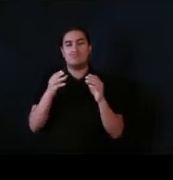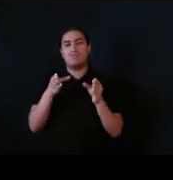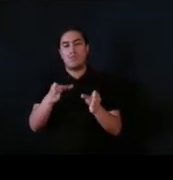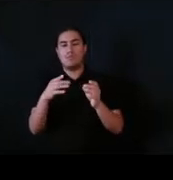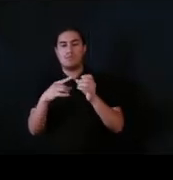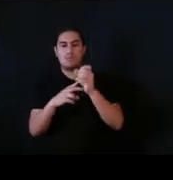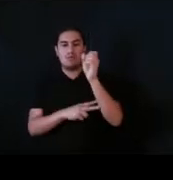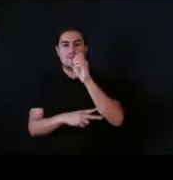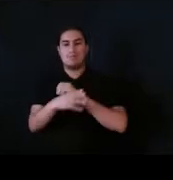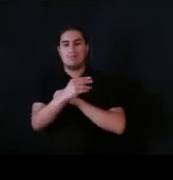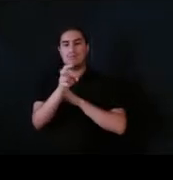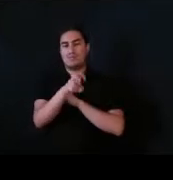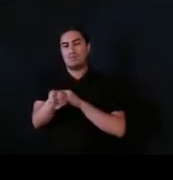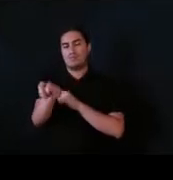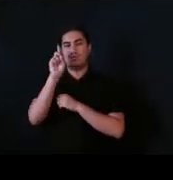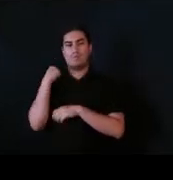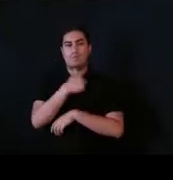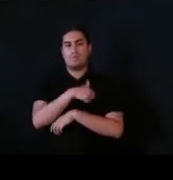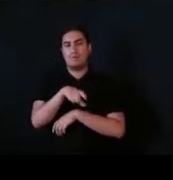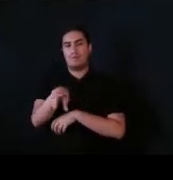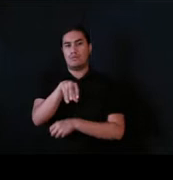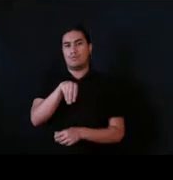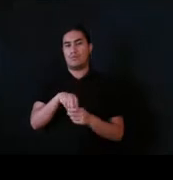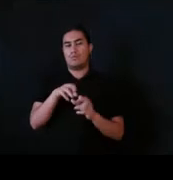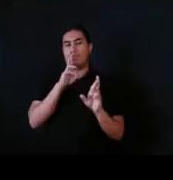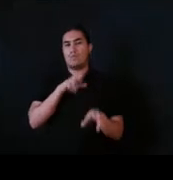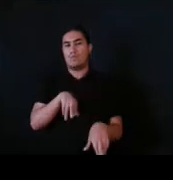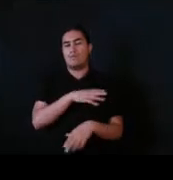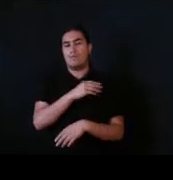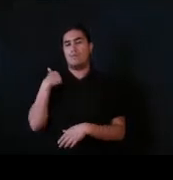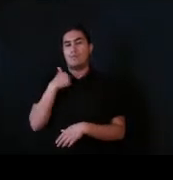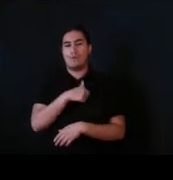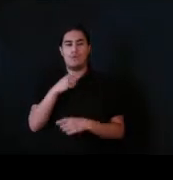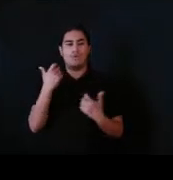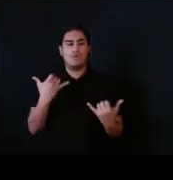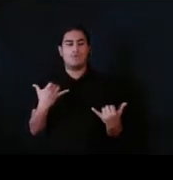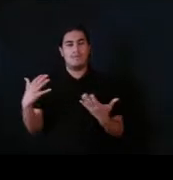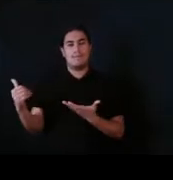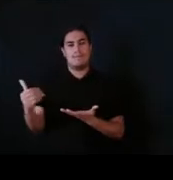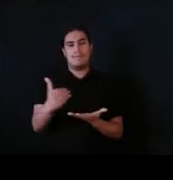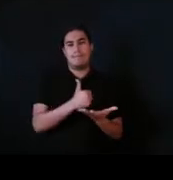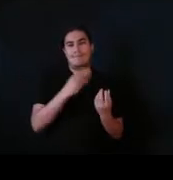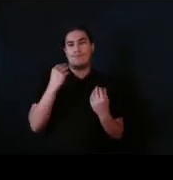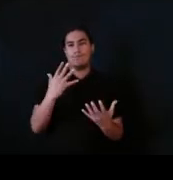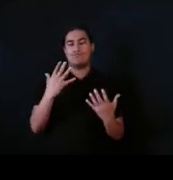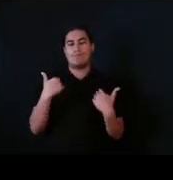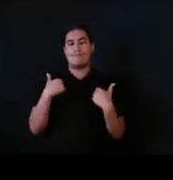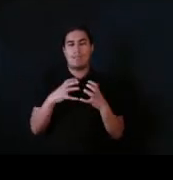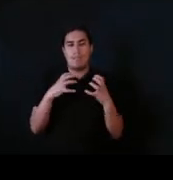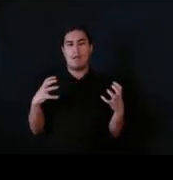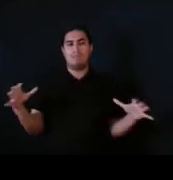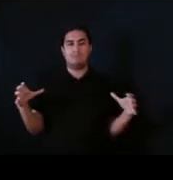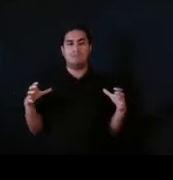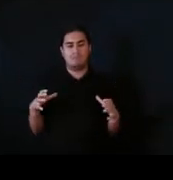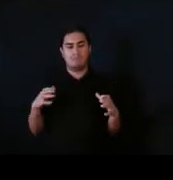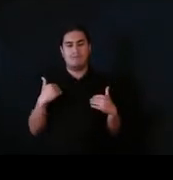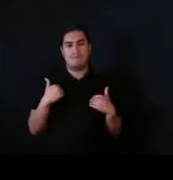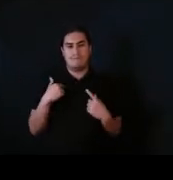benefits of the transition that we need to include in the report and we are currently gathering information and have quite a bit compiled